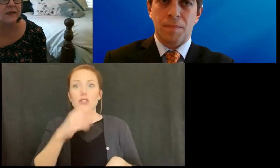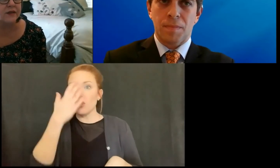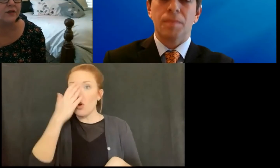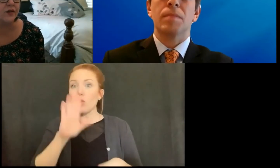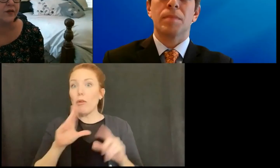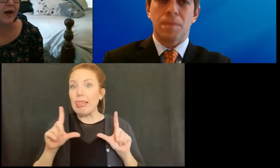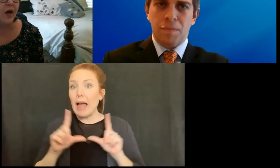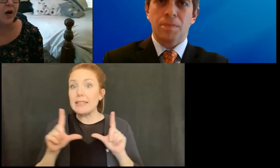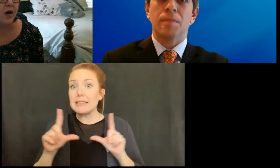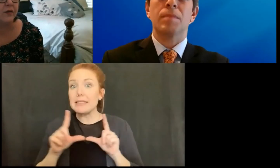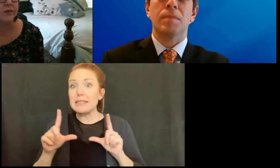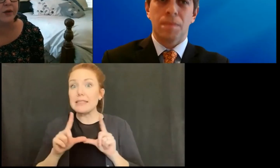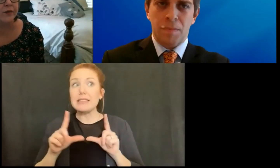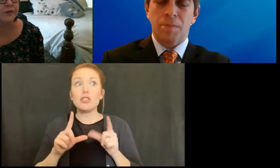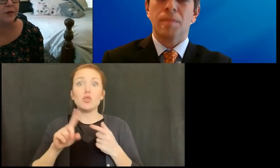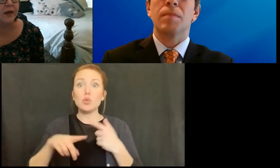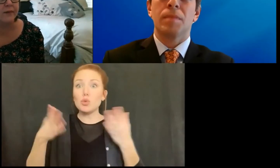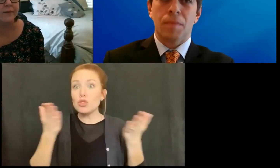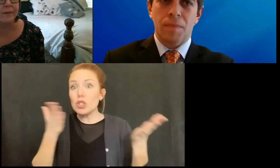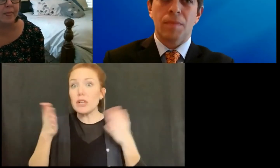licenses to serve alcohol,